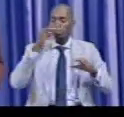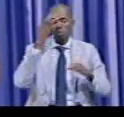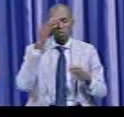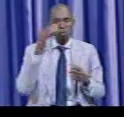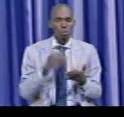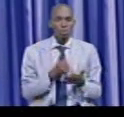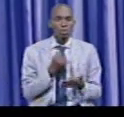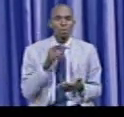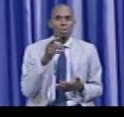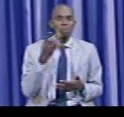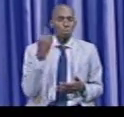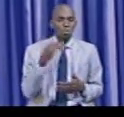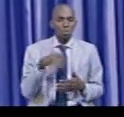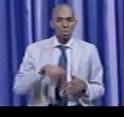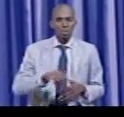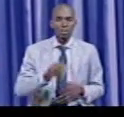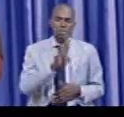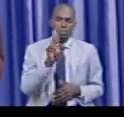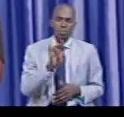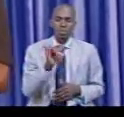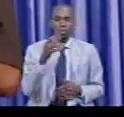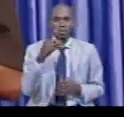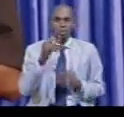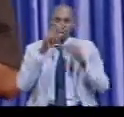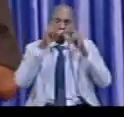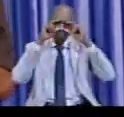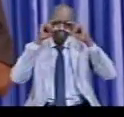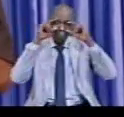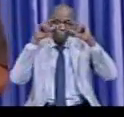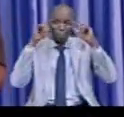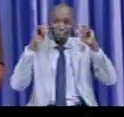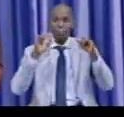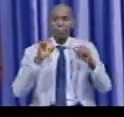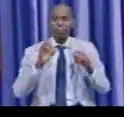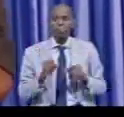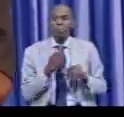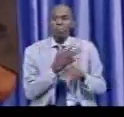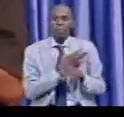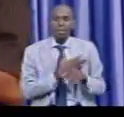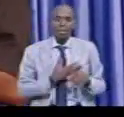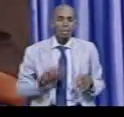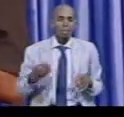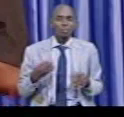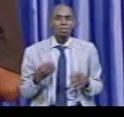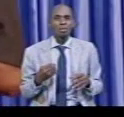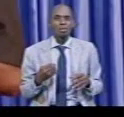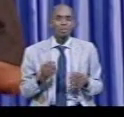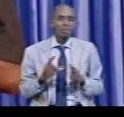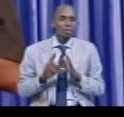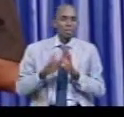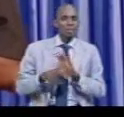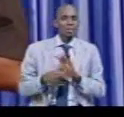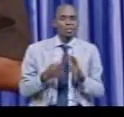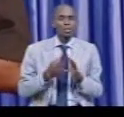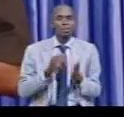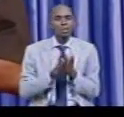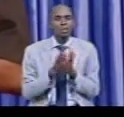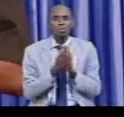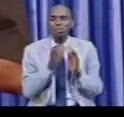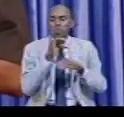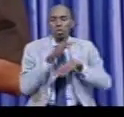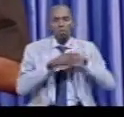still wearing the glasses, so it became uncomfortable for me to use it.